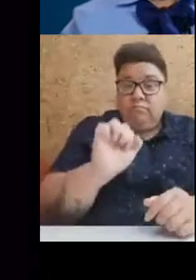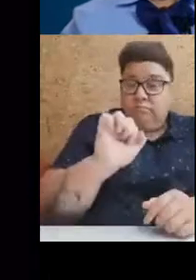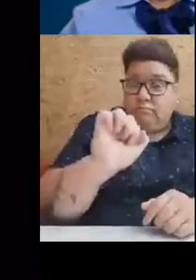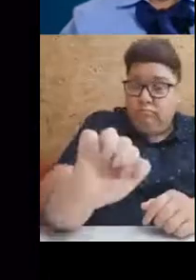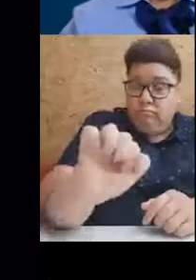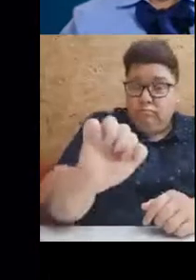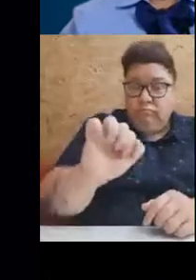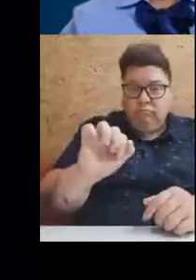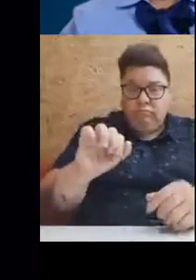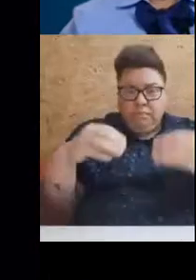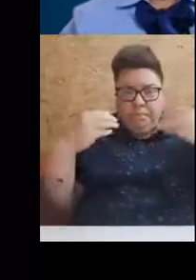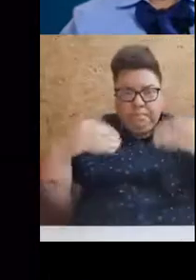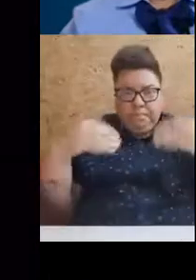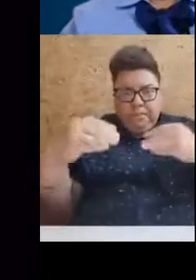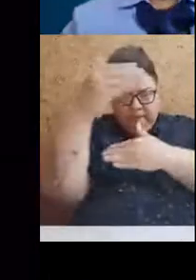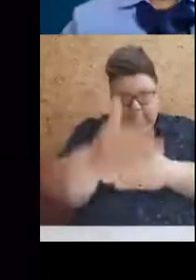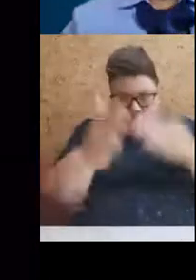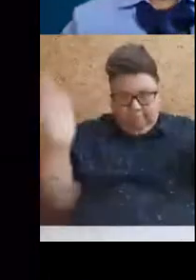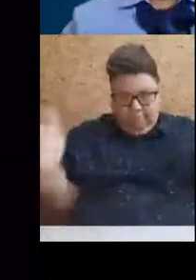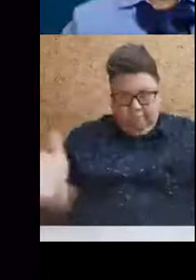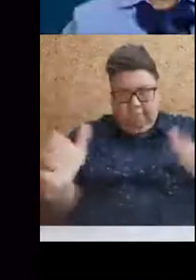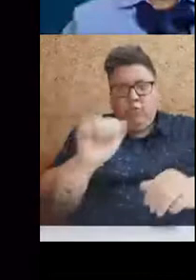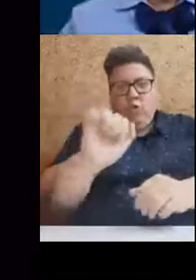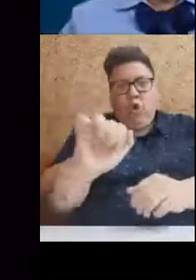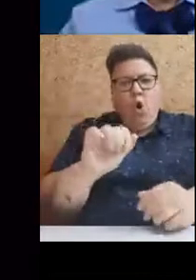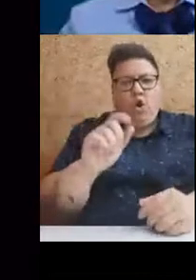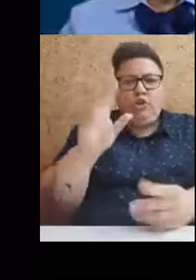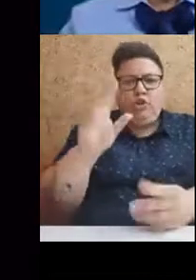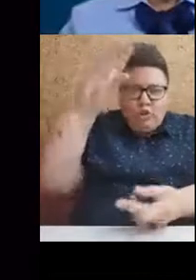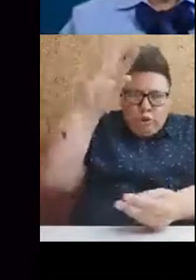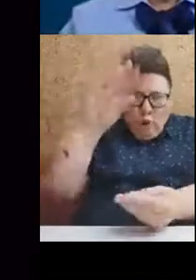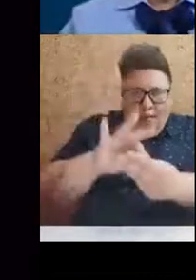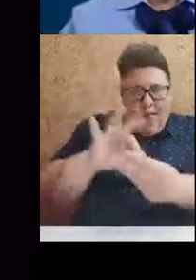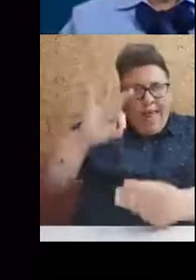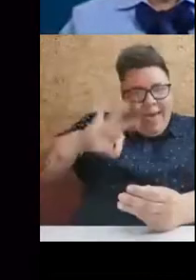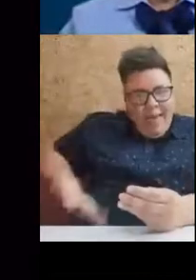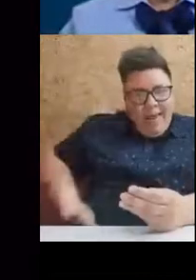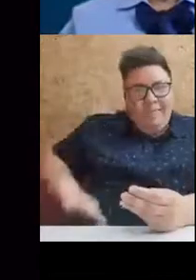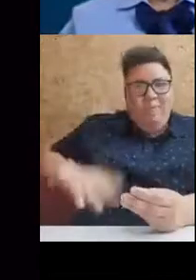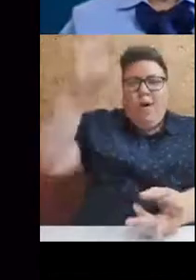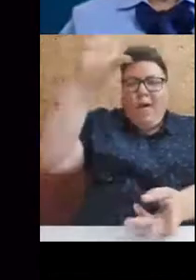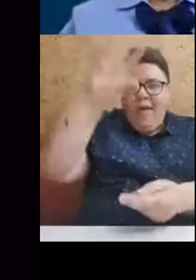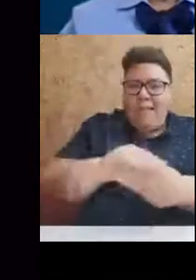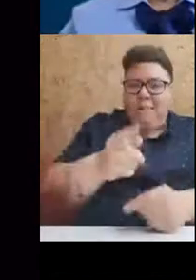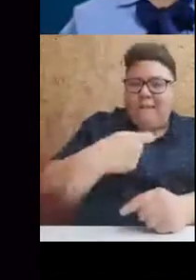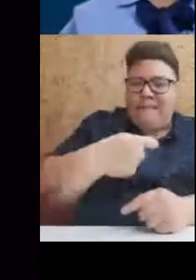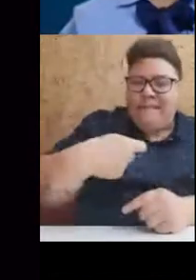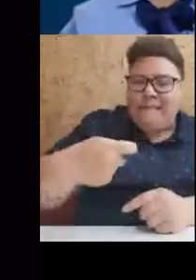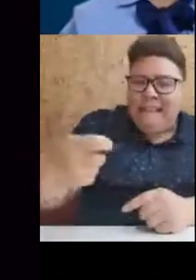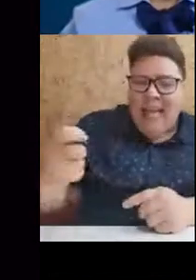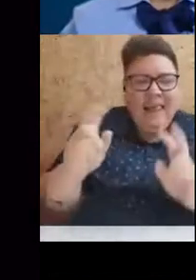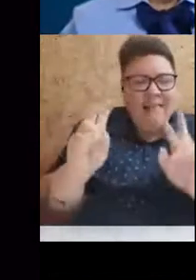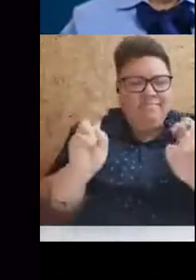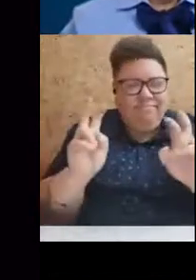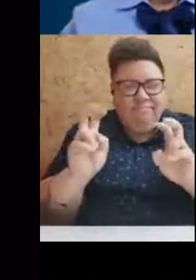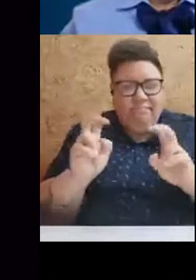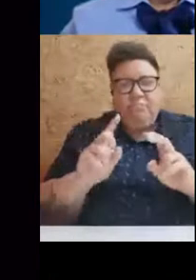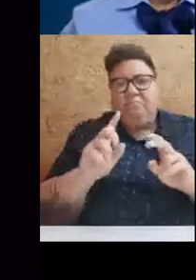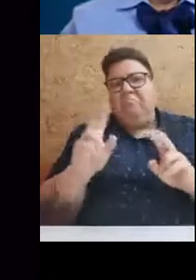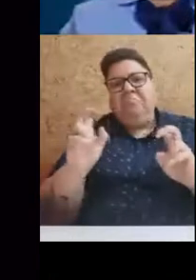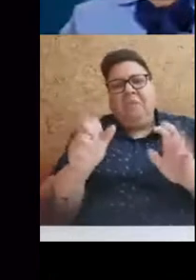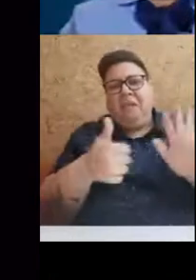tax comparison, your total income or your total sales, whatever you want to call it, was 600,000